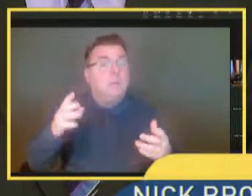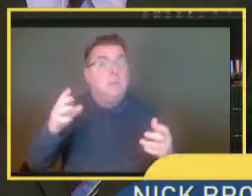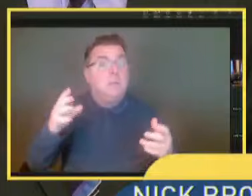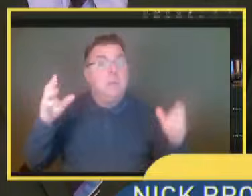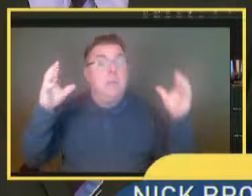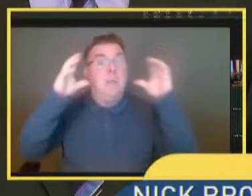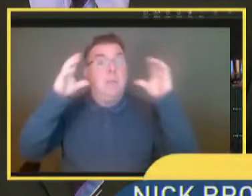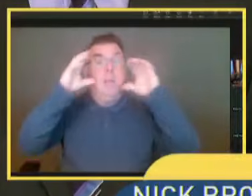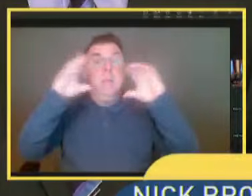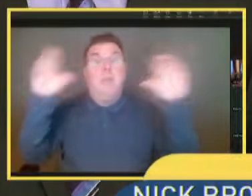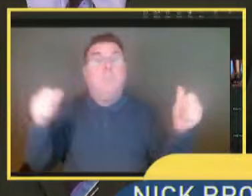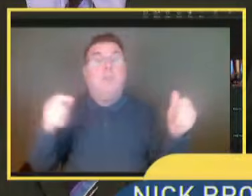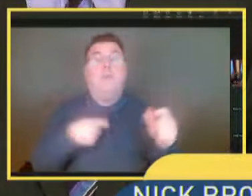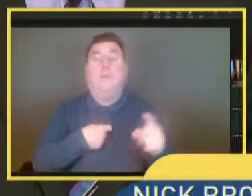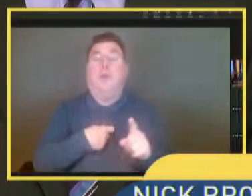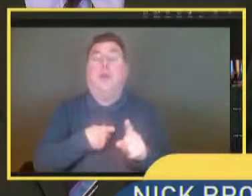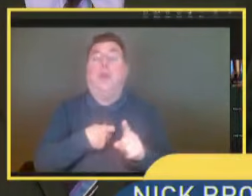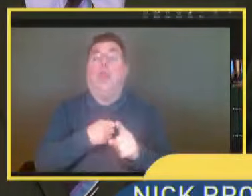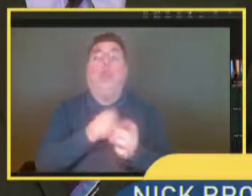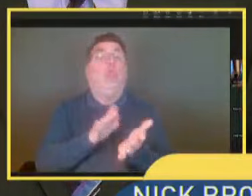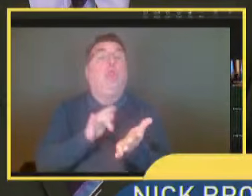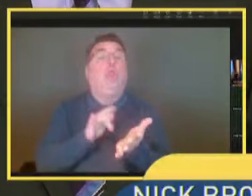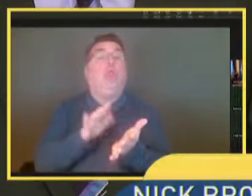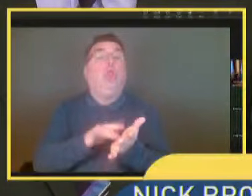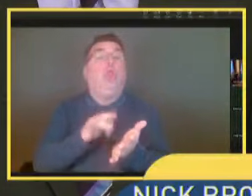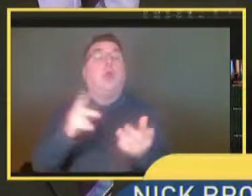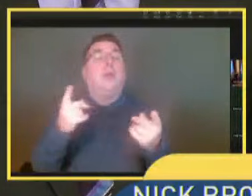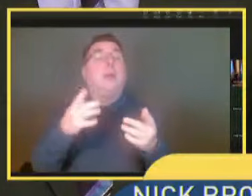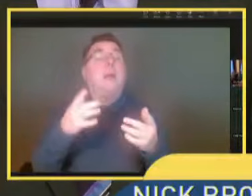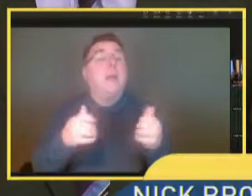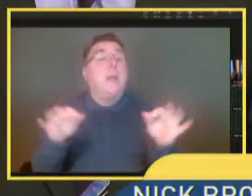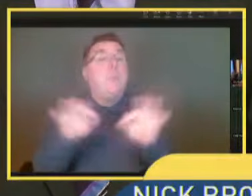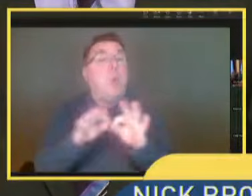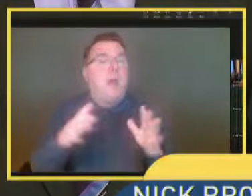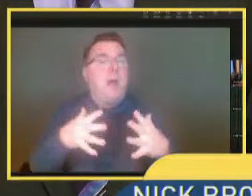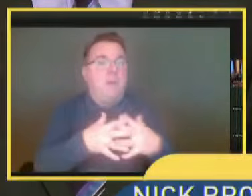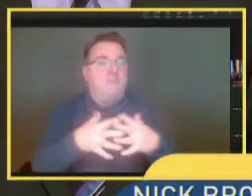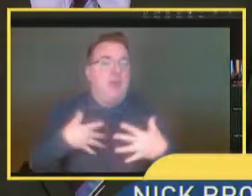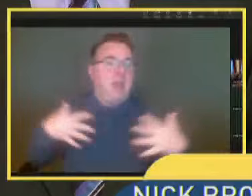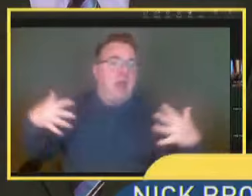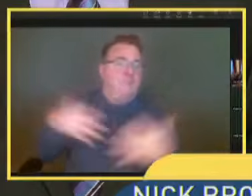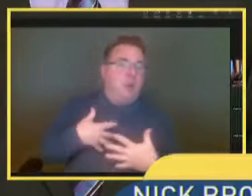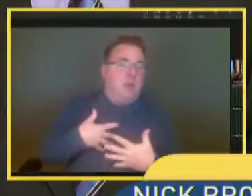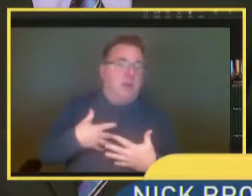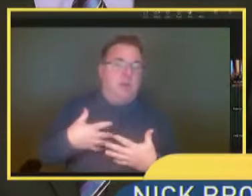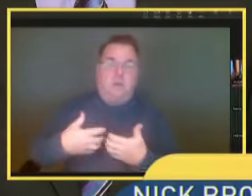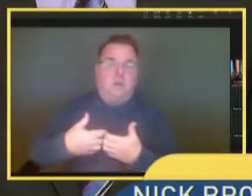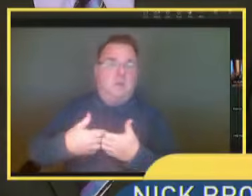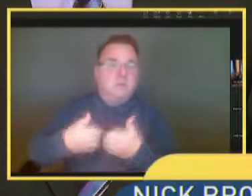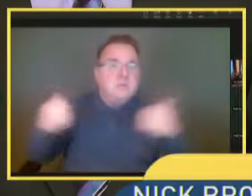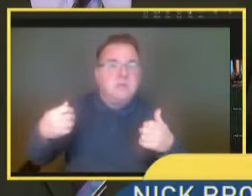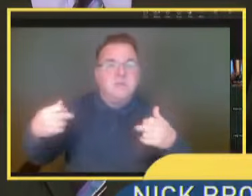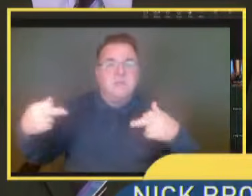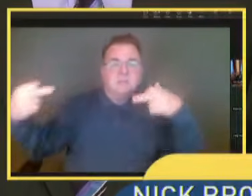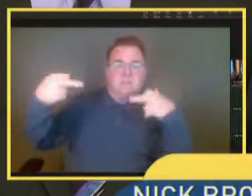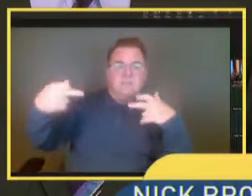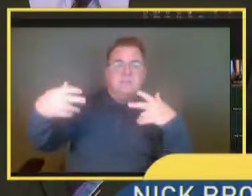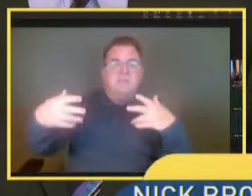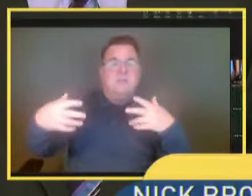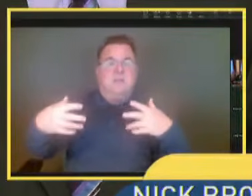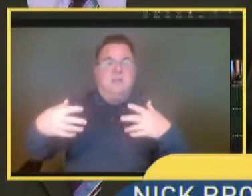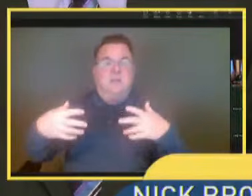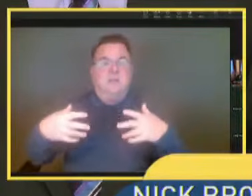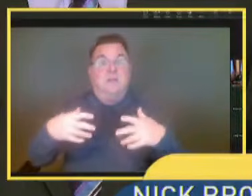America to stay divided. He needs America to be scared. He needs Congress to be paralyzed, and he needs the Supreme Court to stay